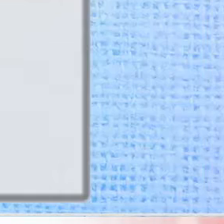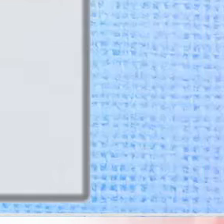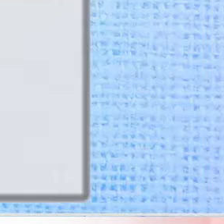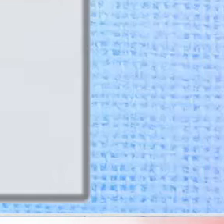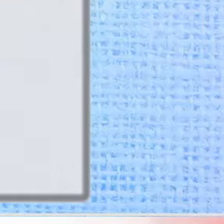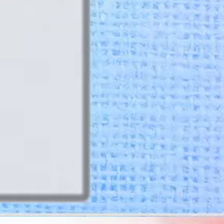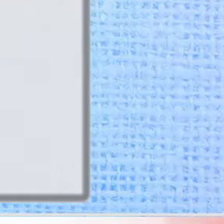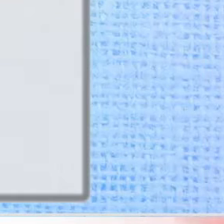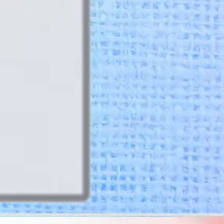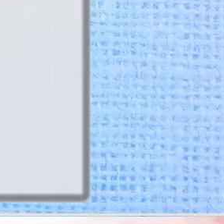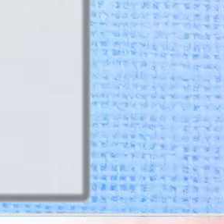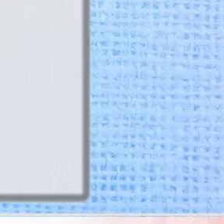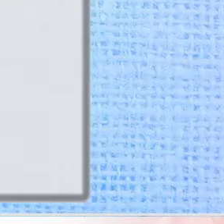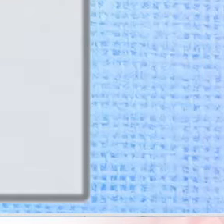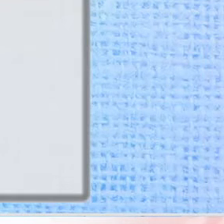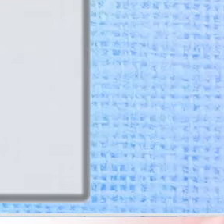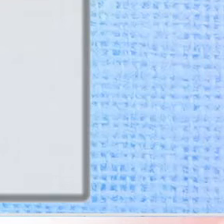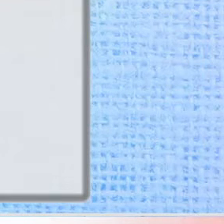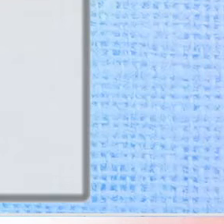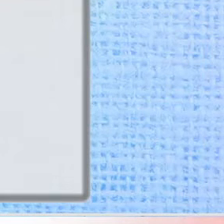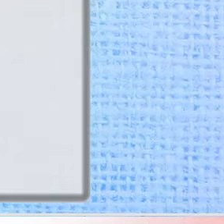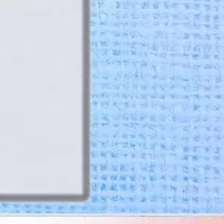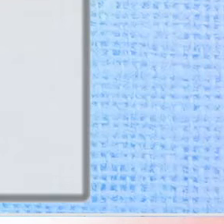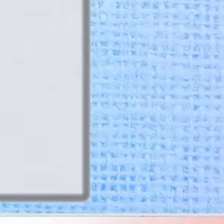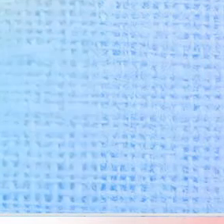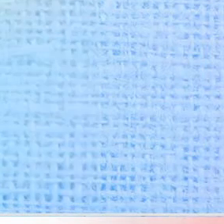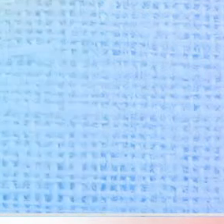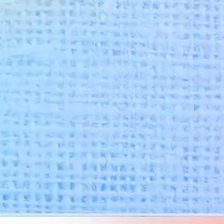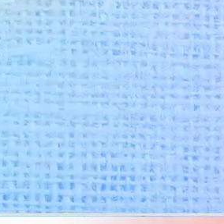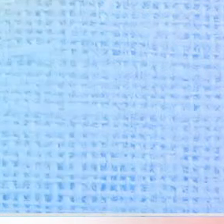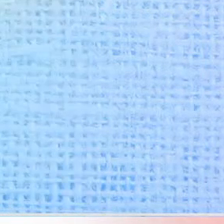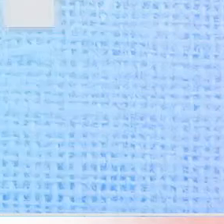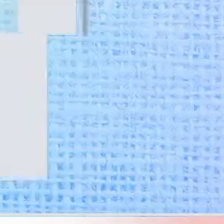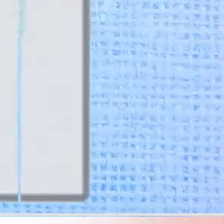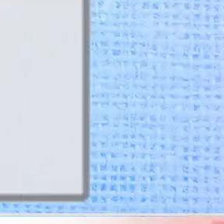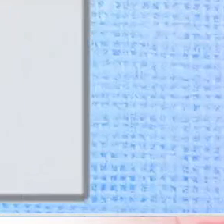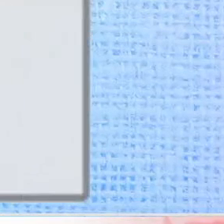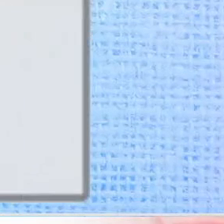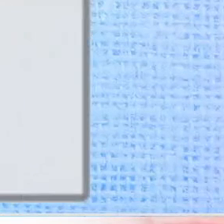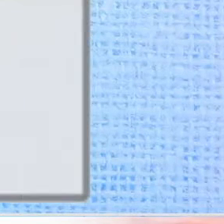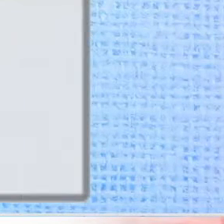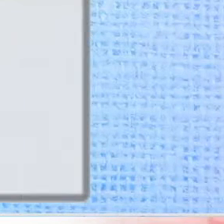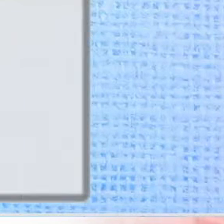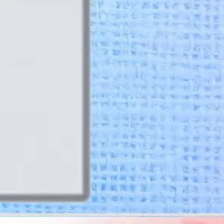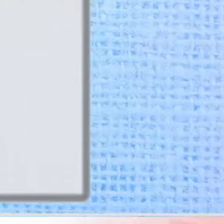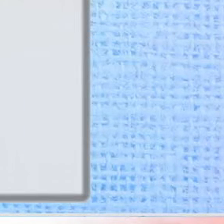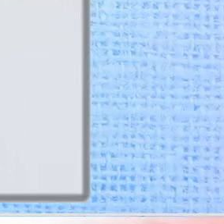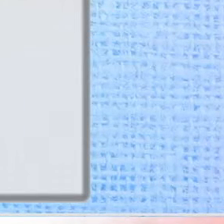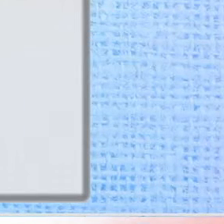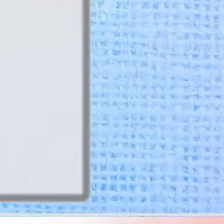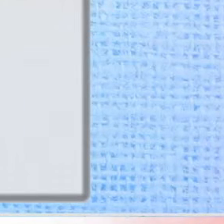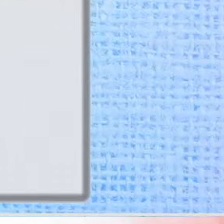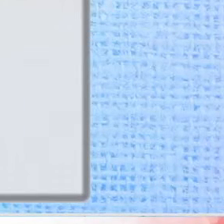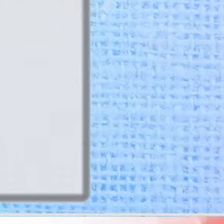membership card of a specific standard. After completion of the verification form, the party forwards details of the member through the integrated